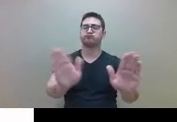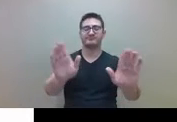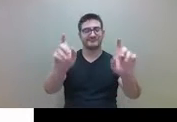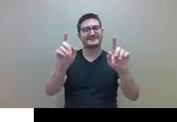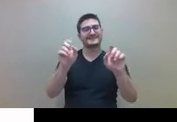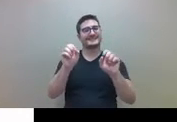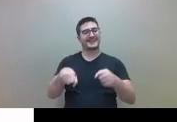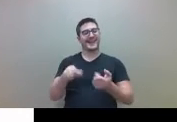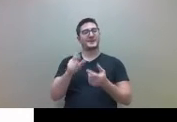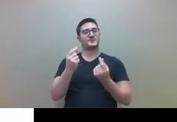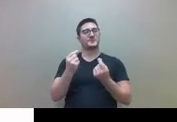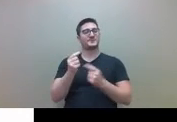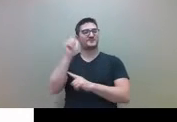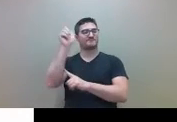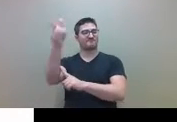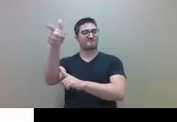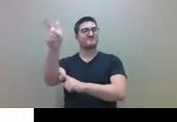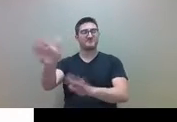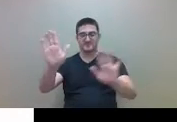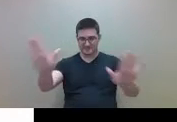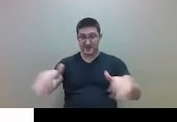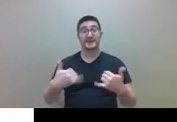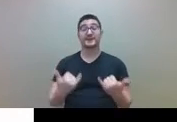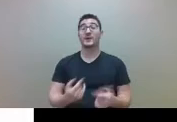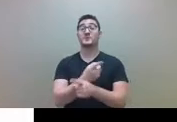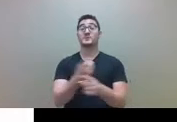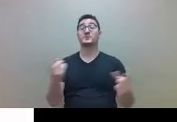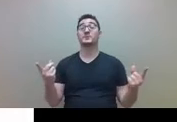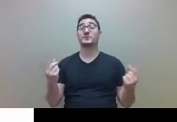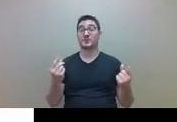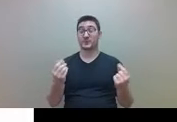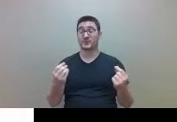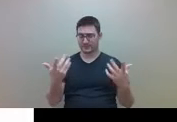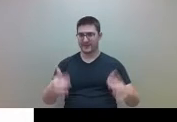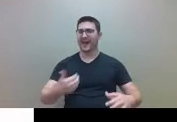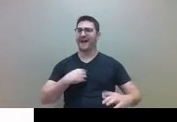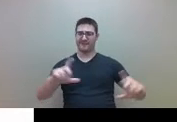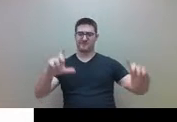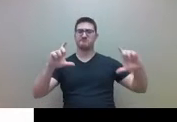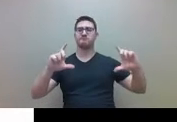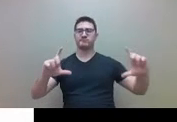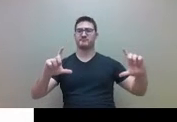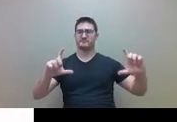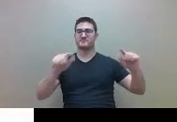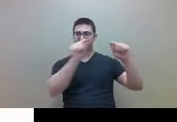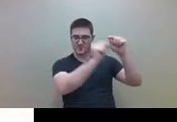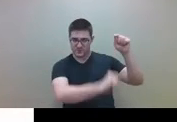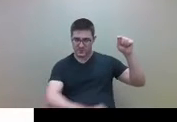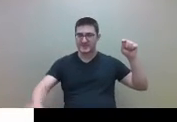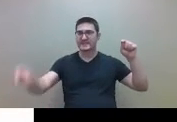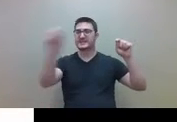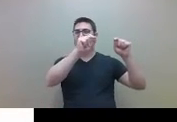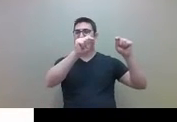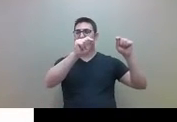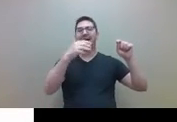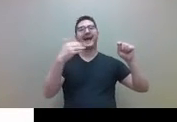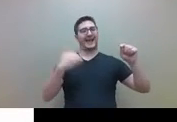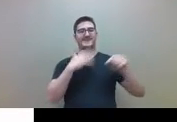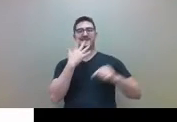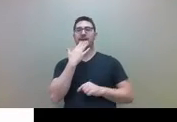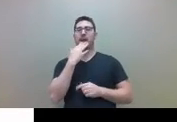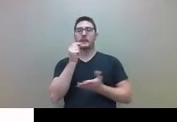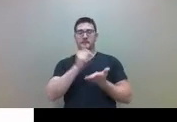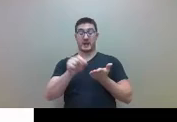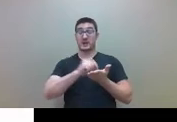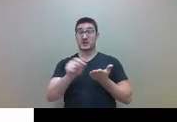Okay. So what you would do is so if we're doing emotional, I I would take my coloring pencil, start at the bottom, and then I